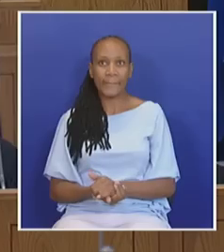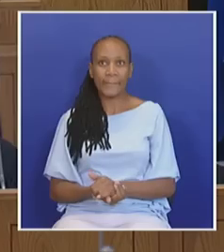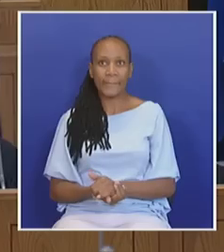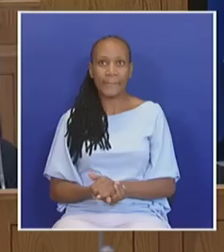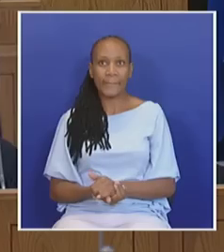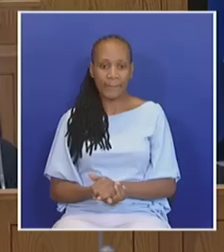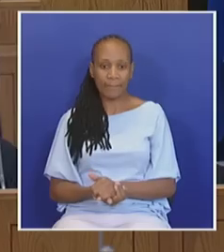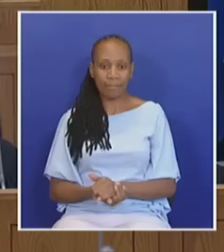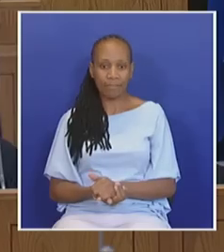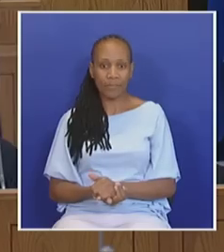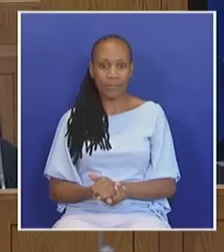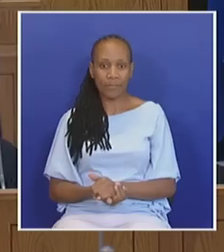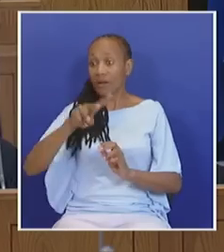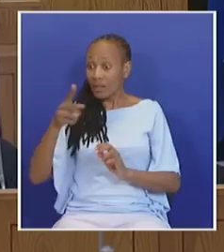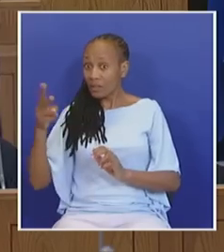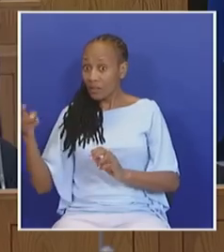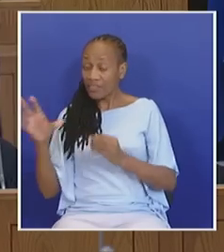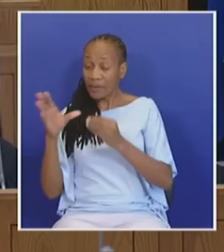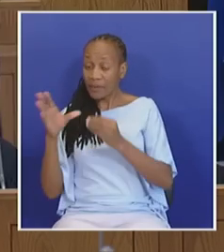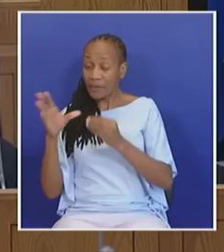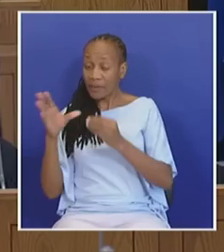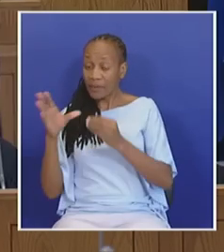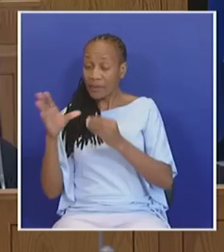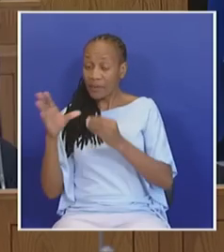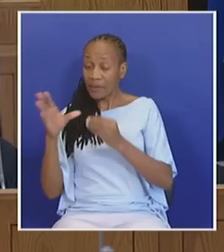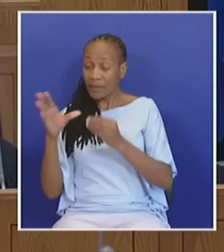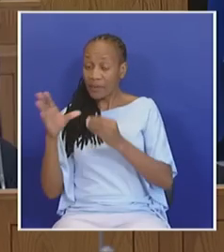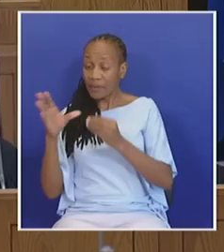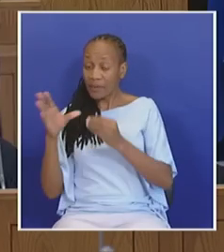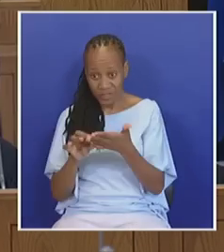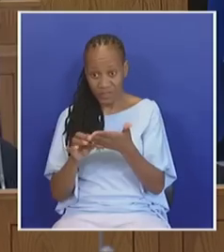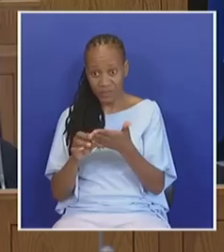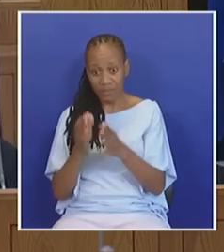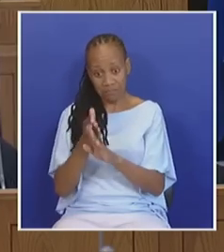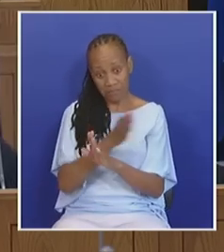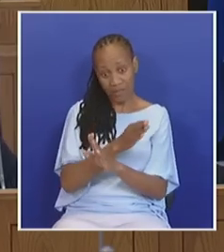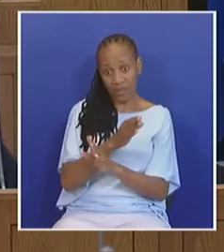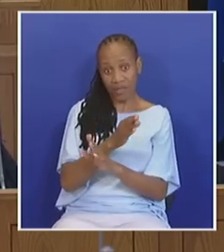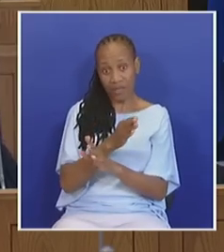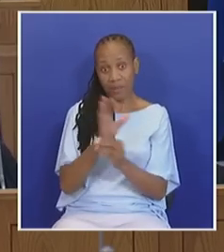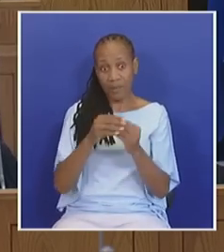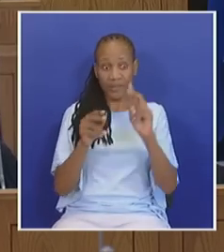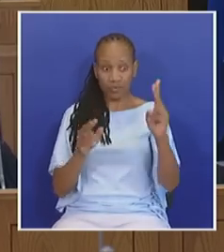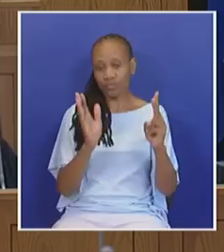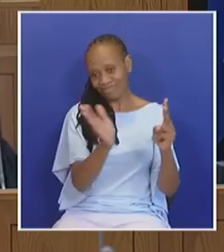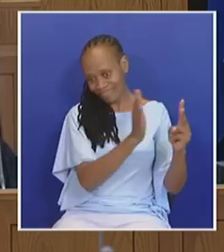Have all other members except for Honorable Makue and Honorable Hatting voted?